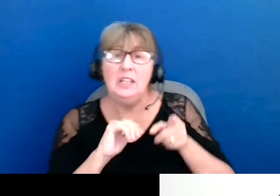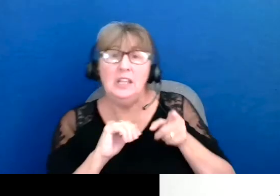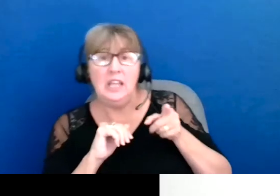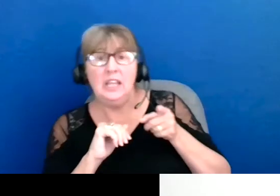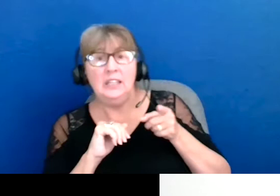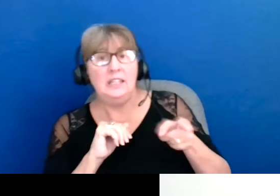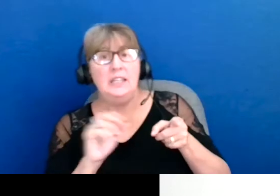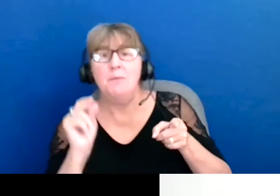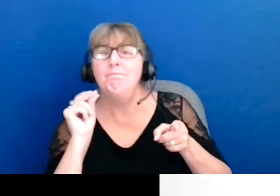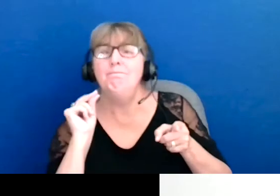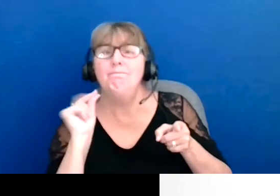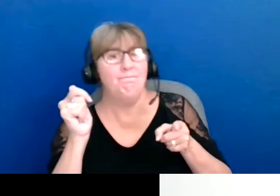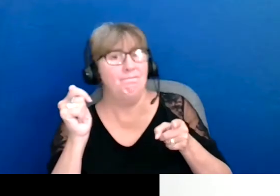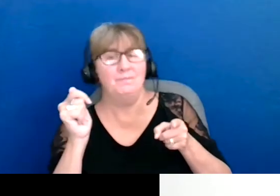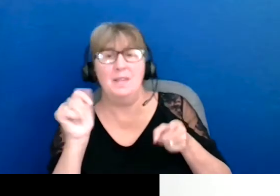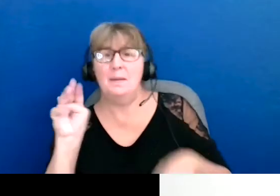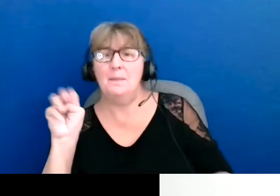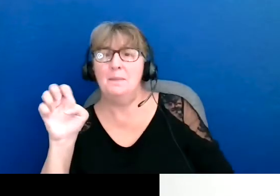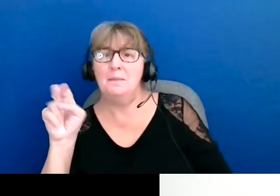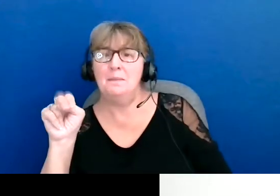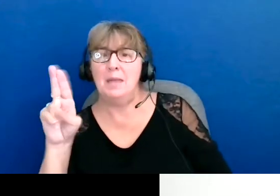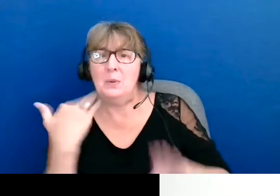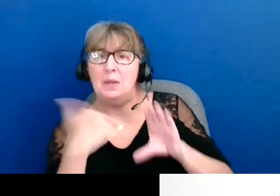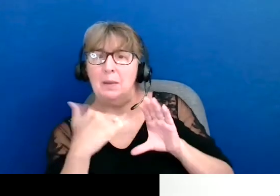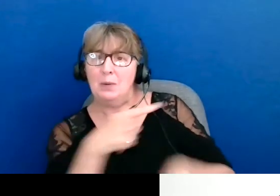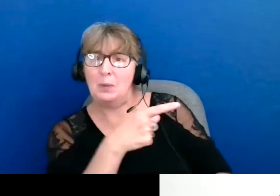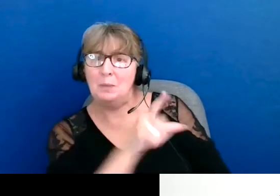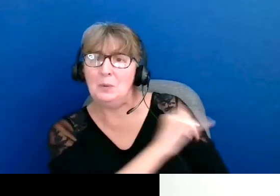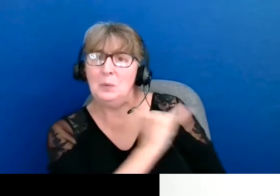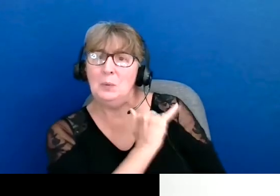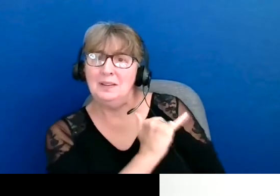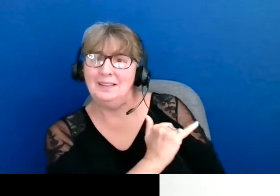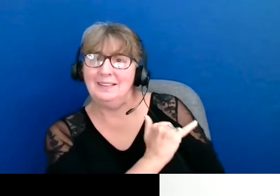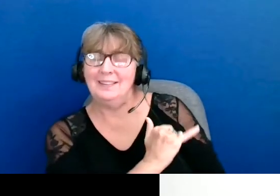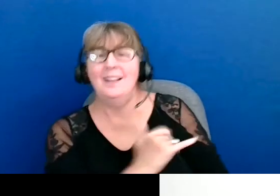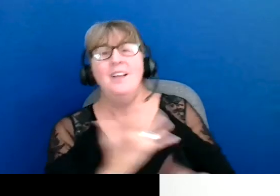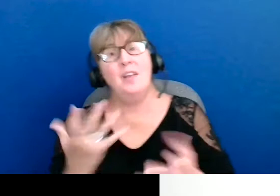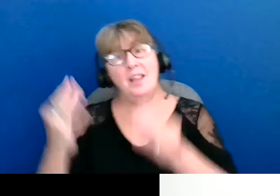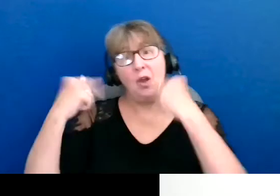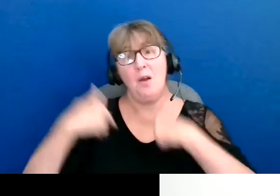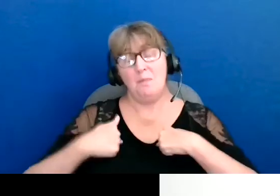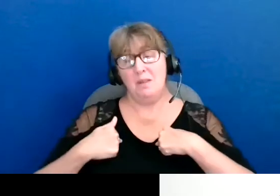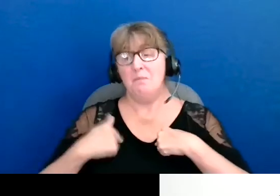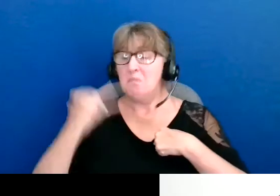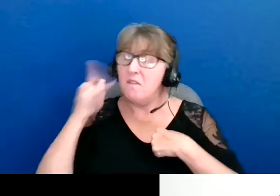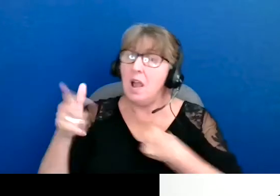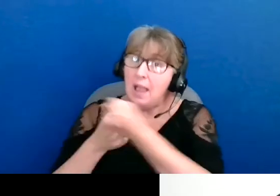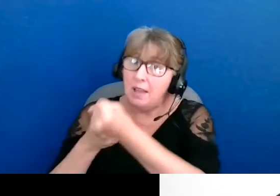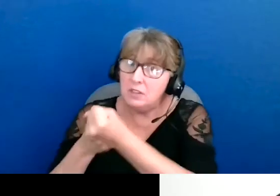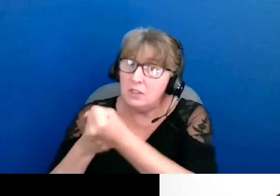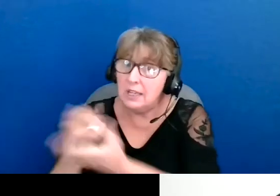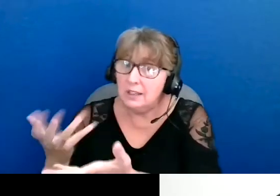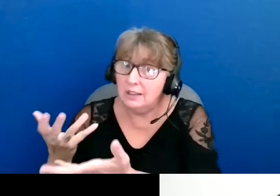menus. That taught me when I advocate, I help all the students who come after